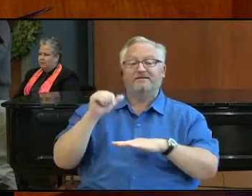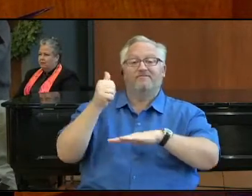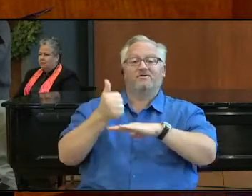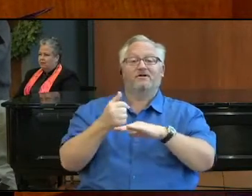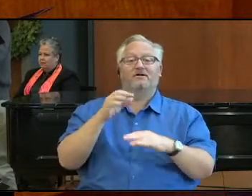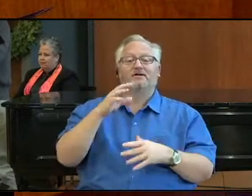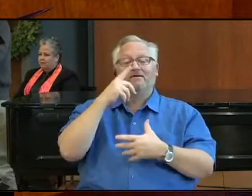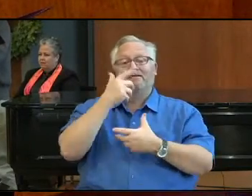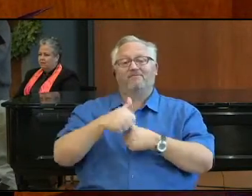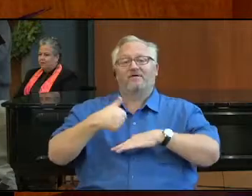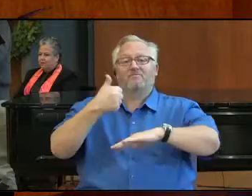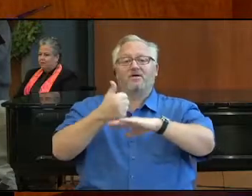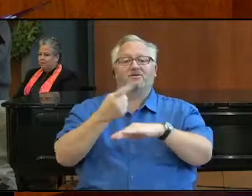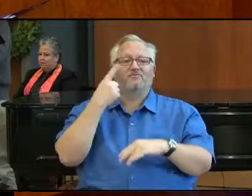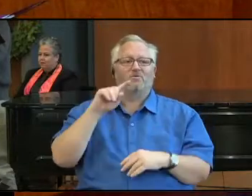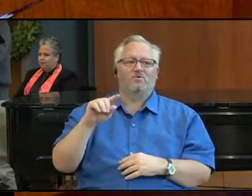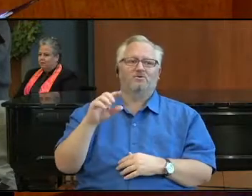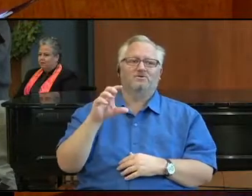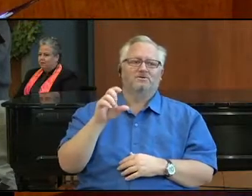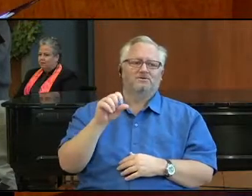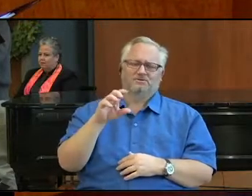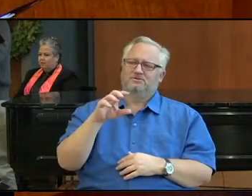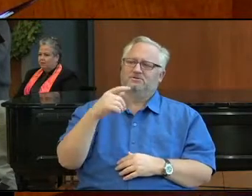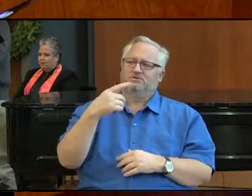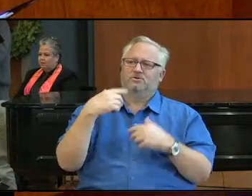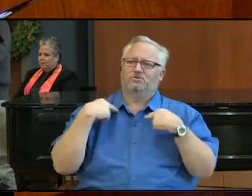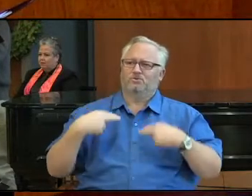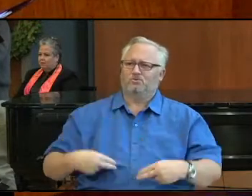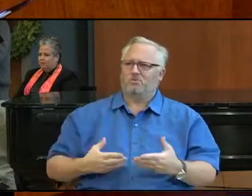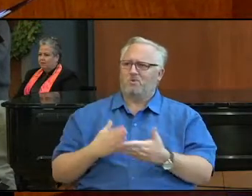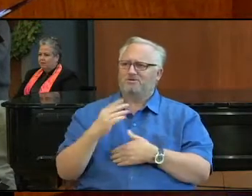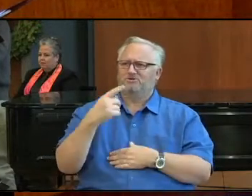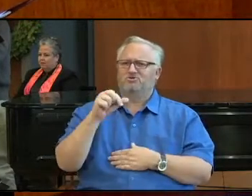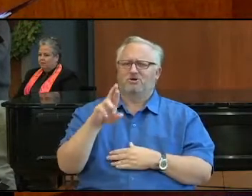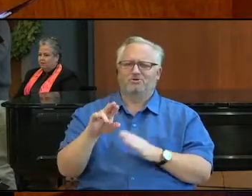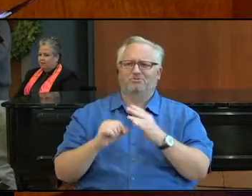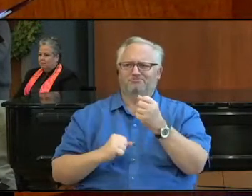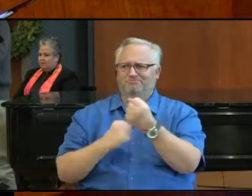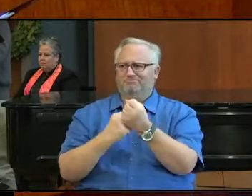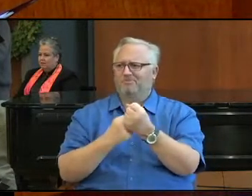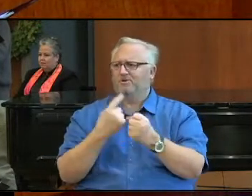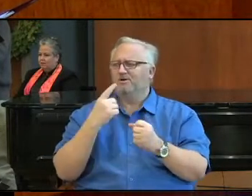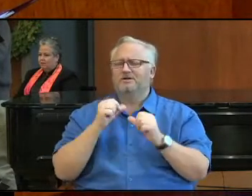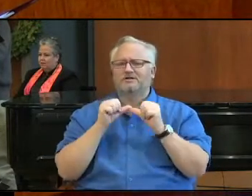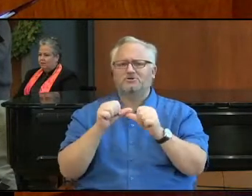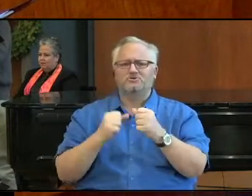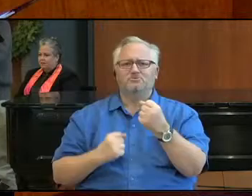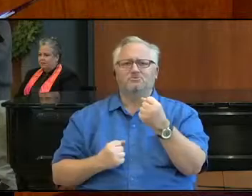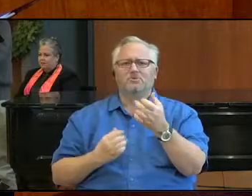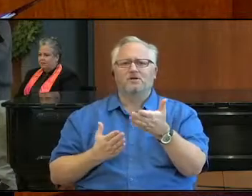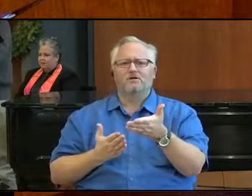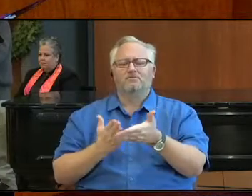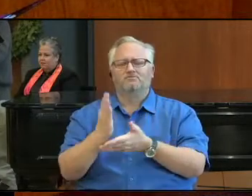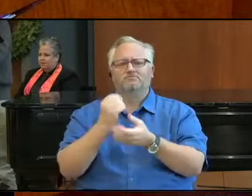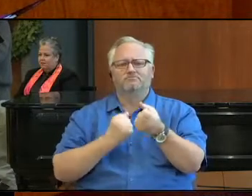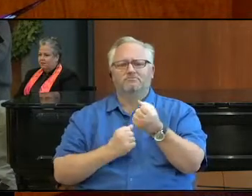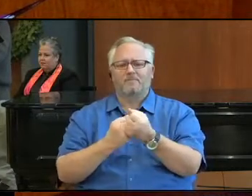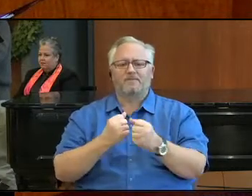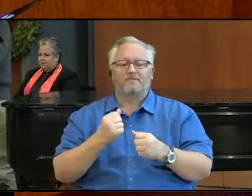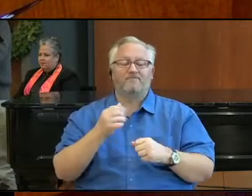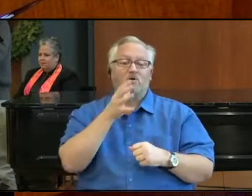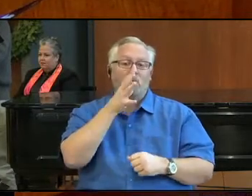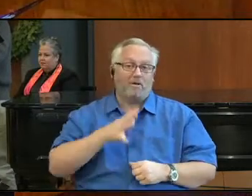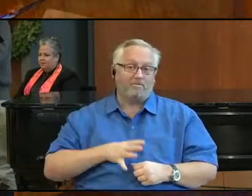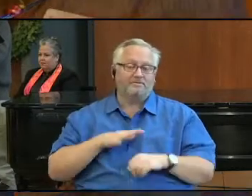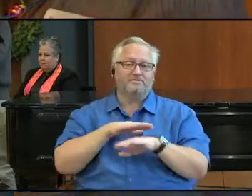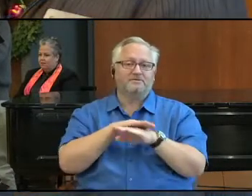for Sexual Orientation and Gender Identity Human Rights at the United Nations, continues to advocate for the rights of women, indigenous peoples, and